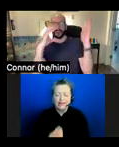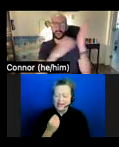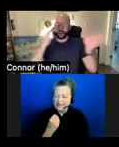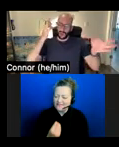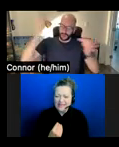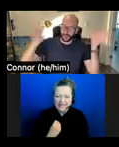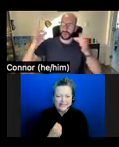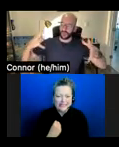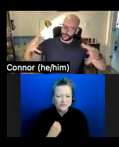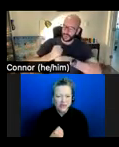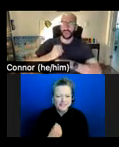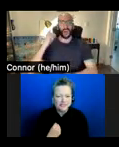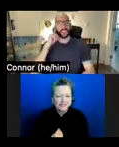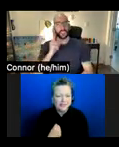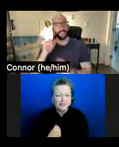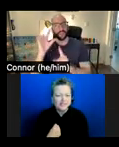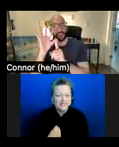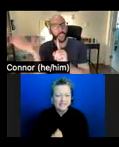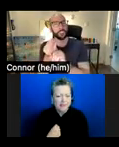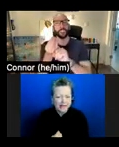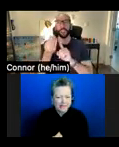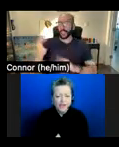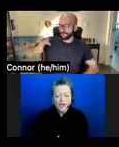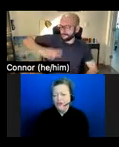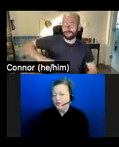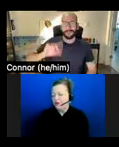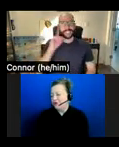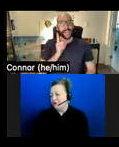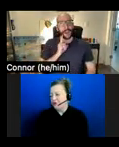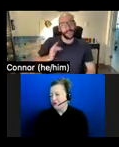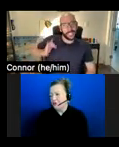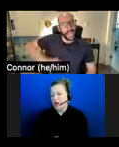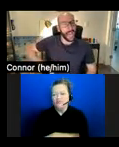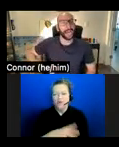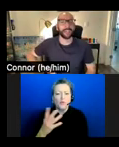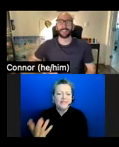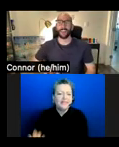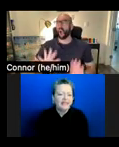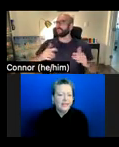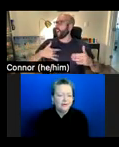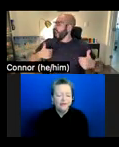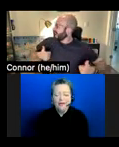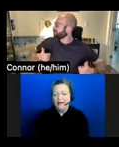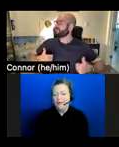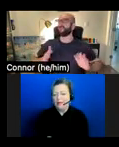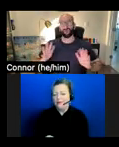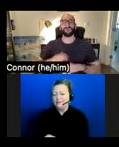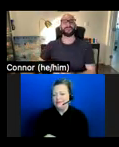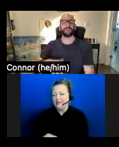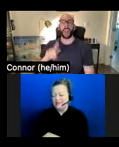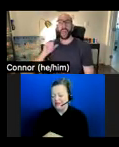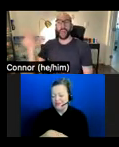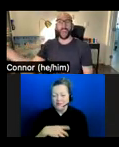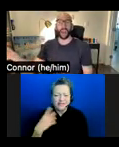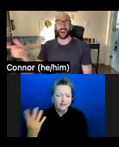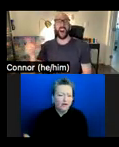something. You're like, I feel like I did draft something similar to this in the past. You have already done the labor around